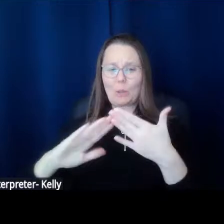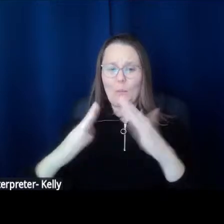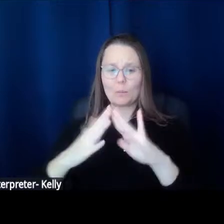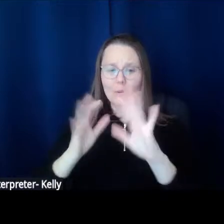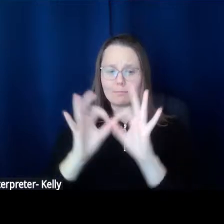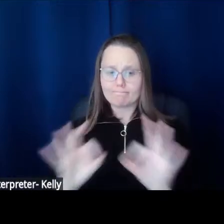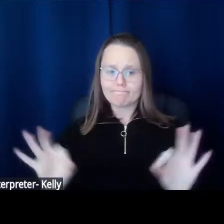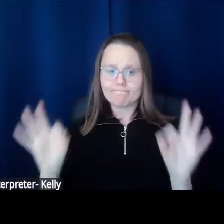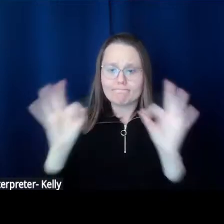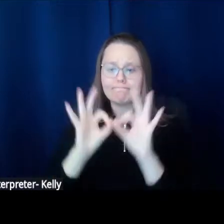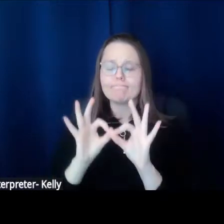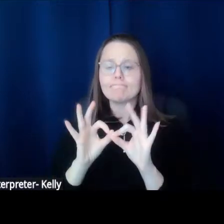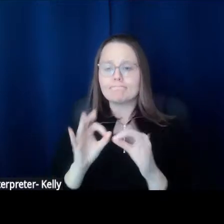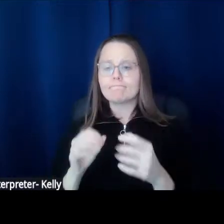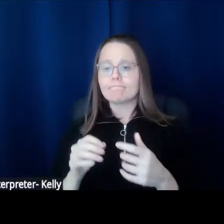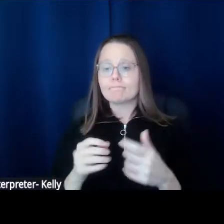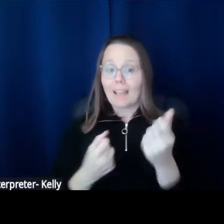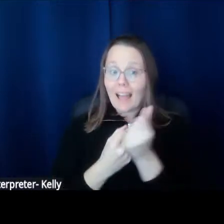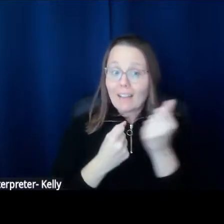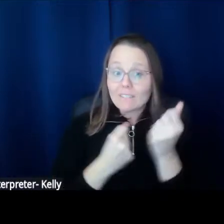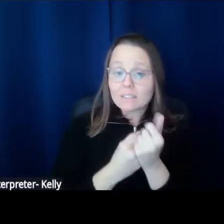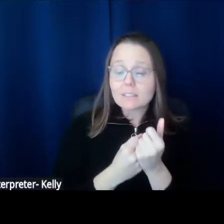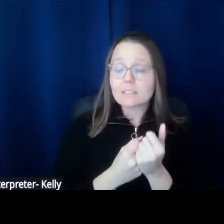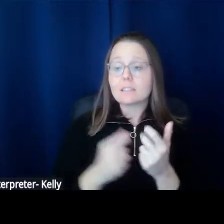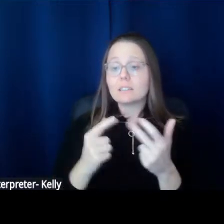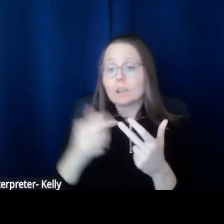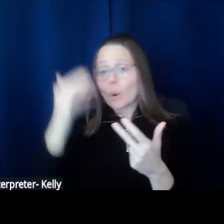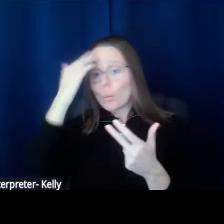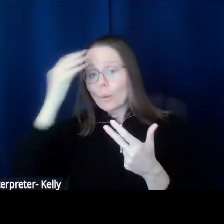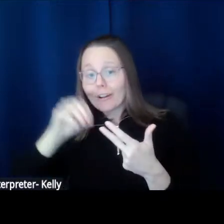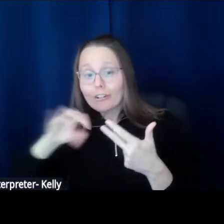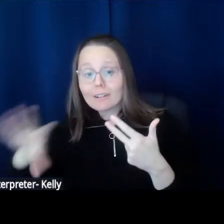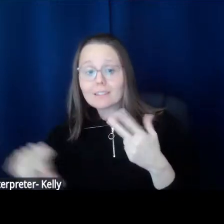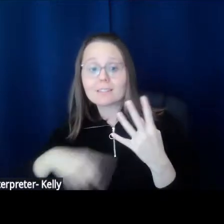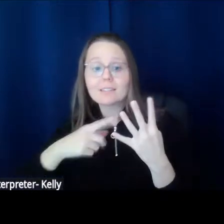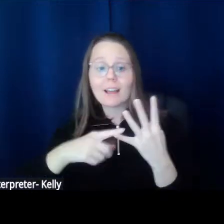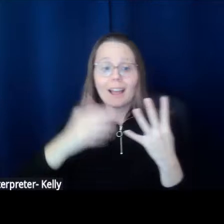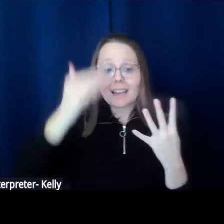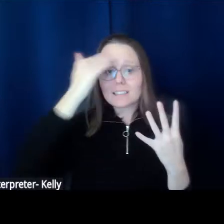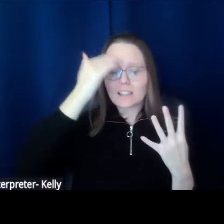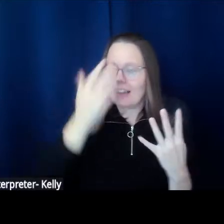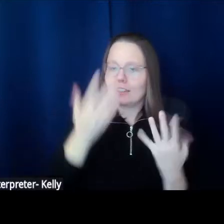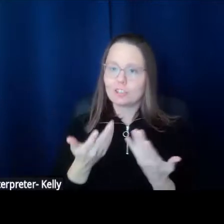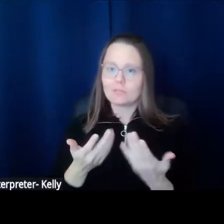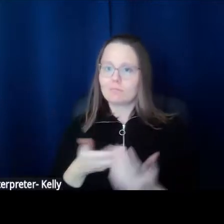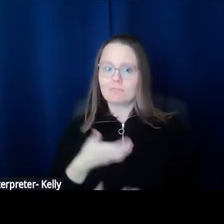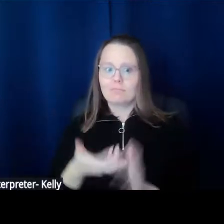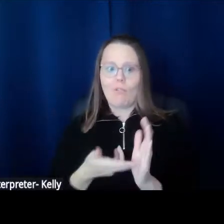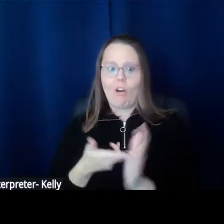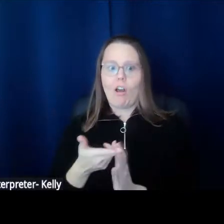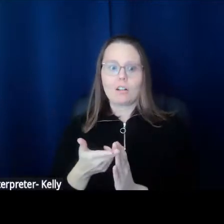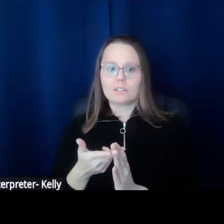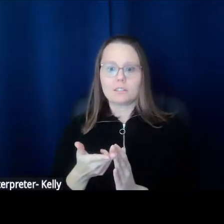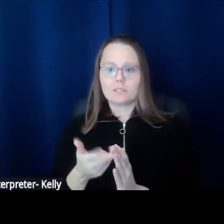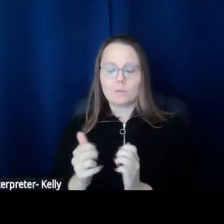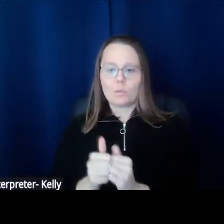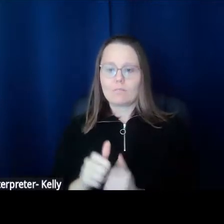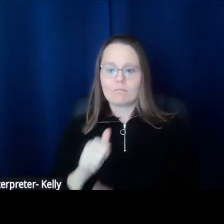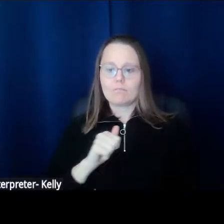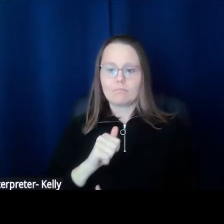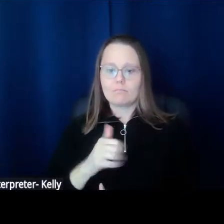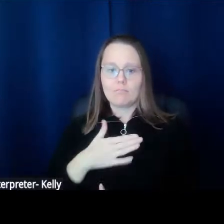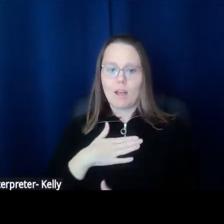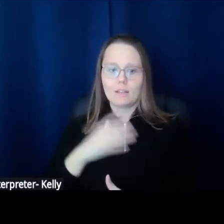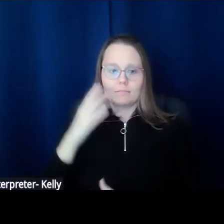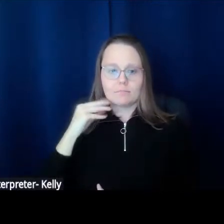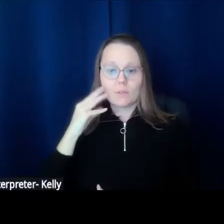patient advocacy, spreading awareness and education, and being honest with where I'm at, because like I said,